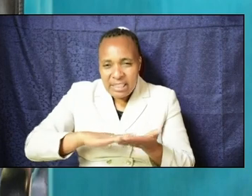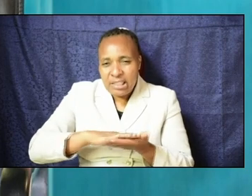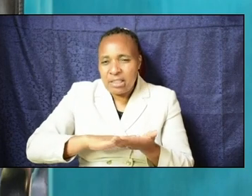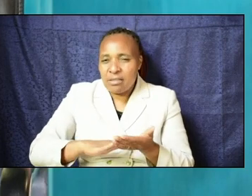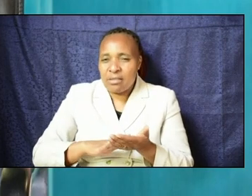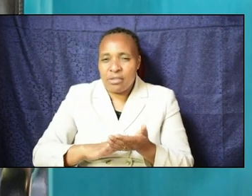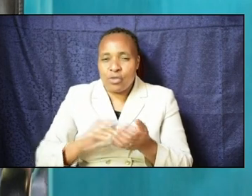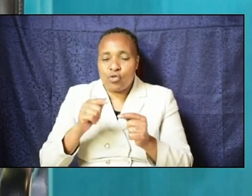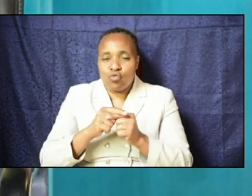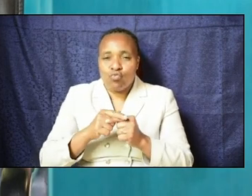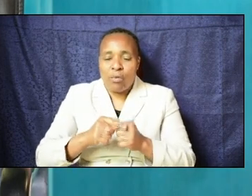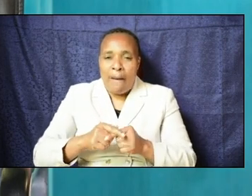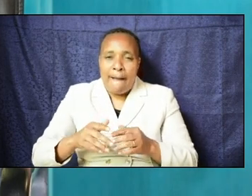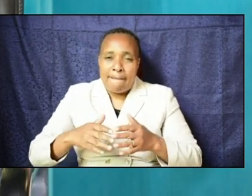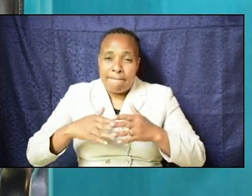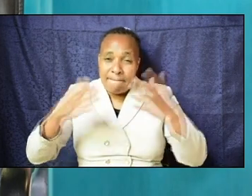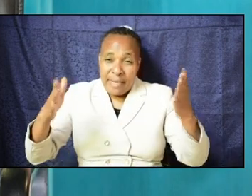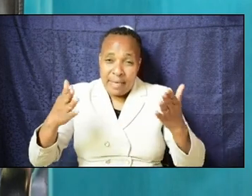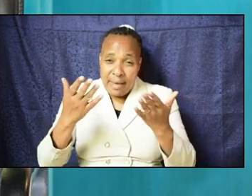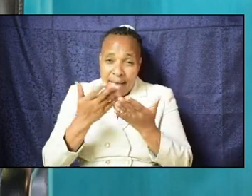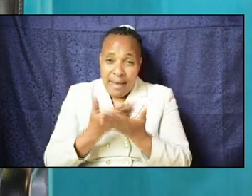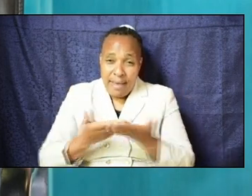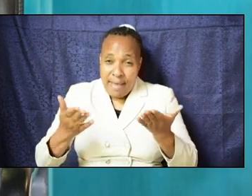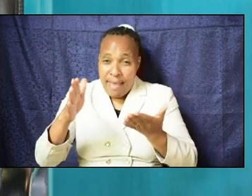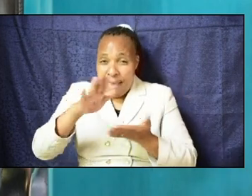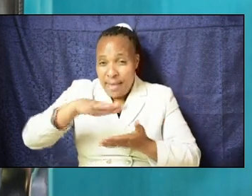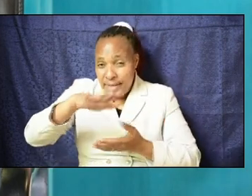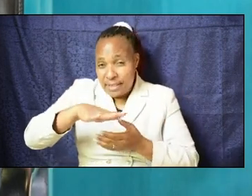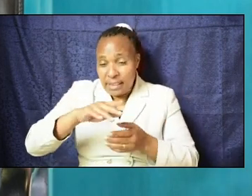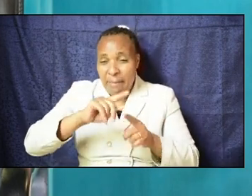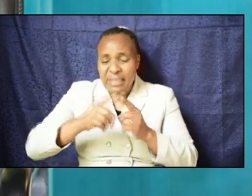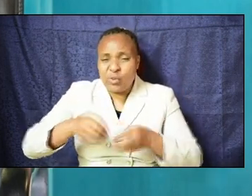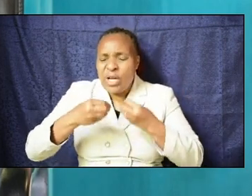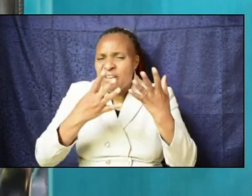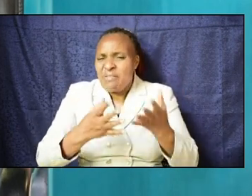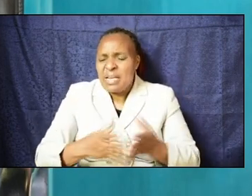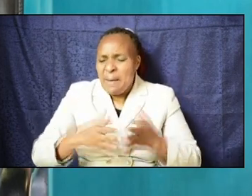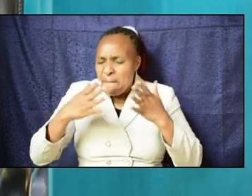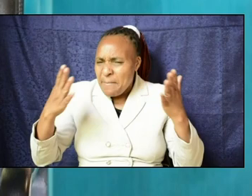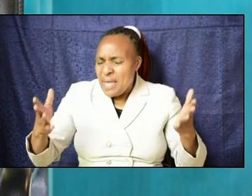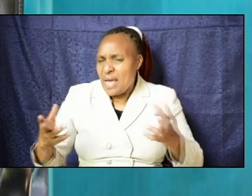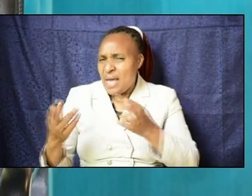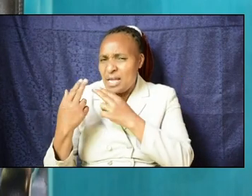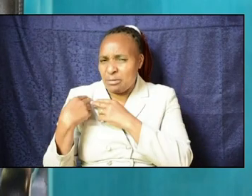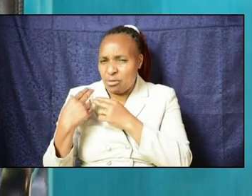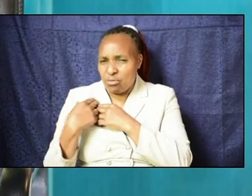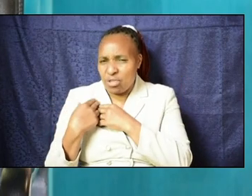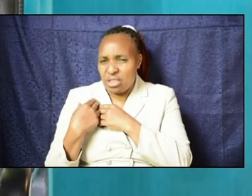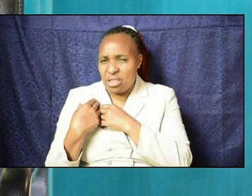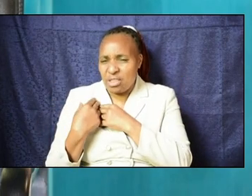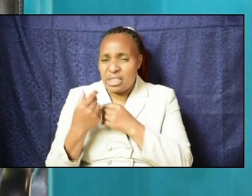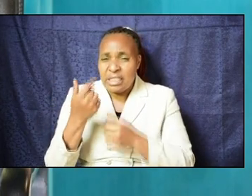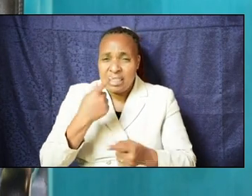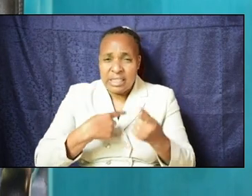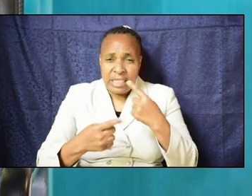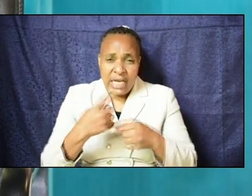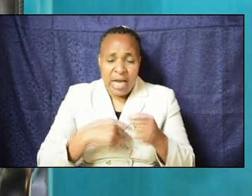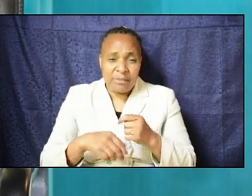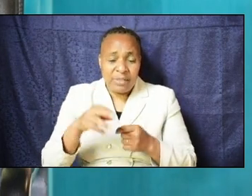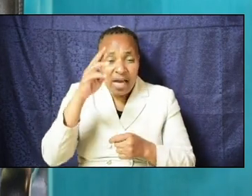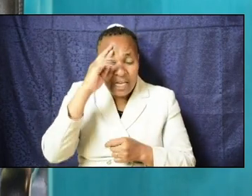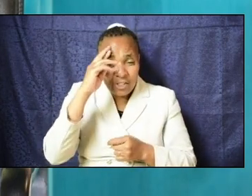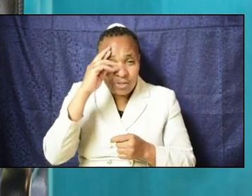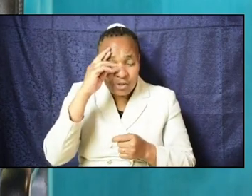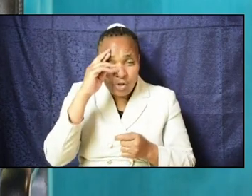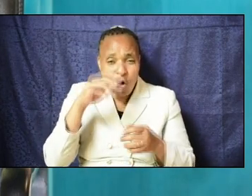but as we are given more responsibility, comes a reason